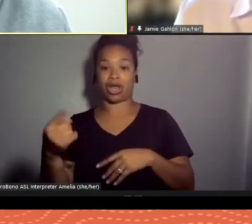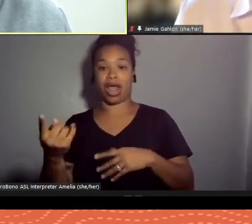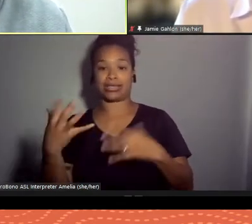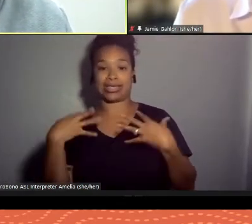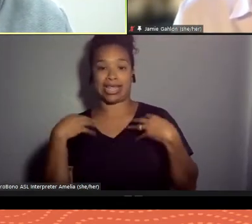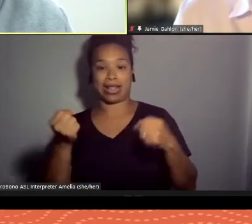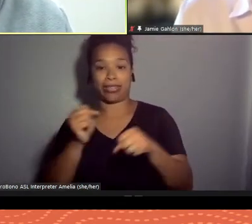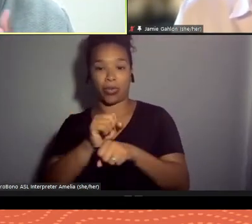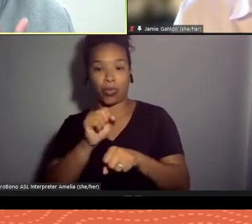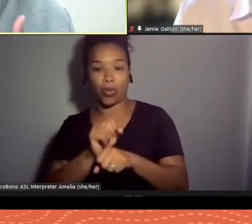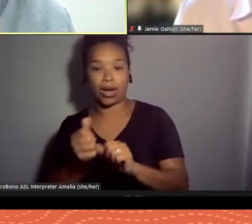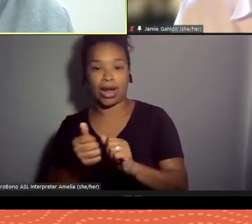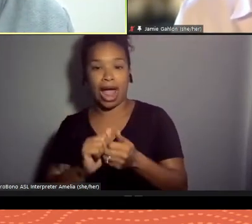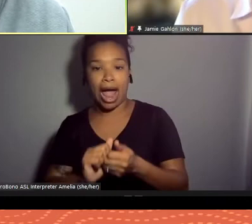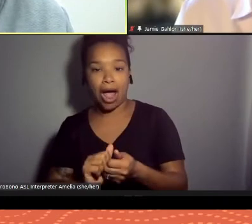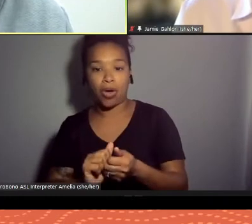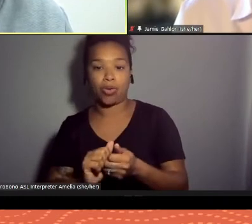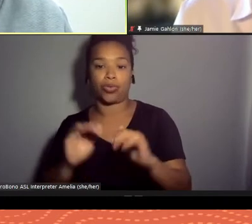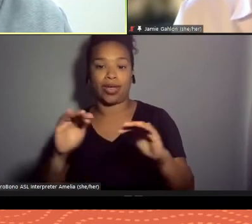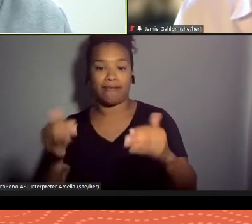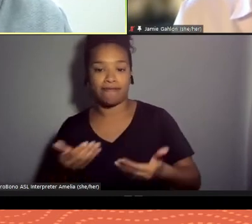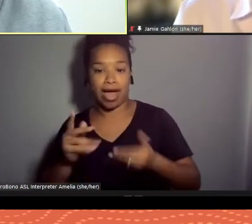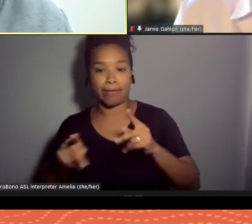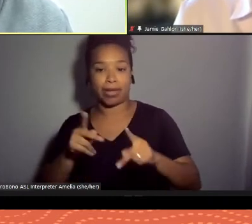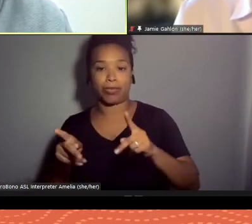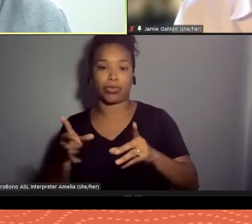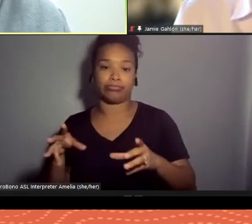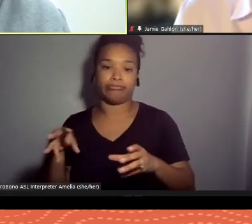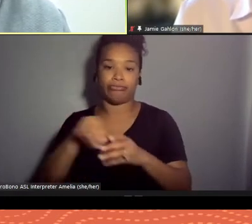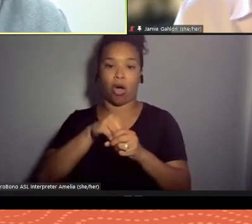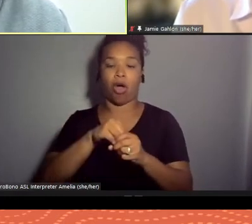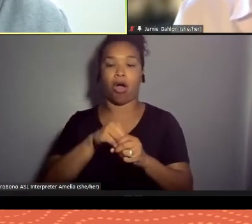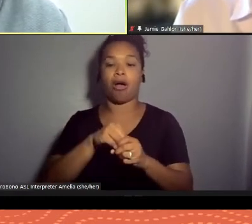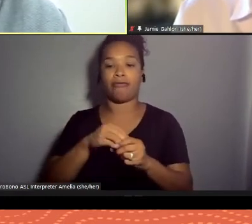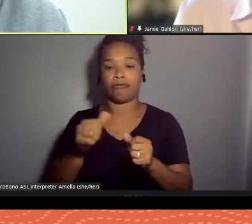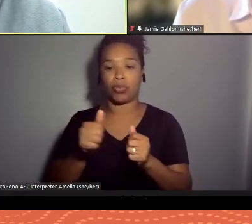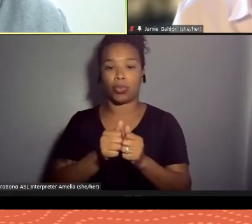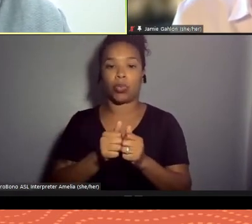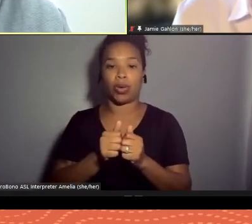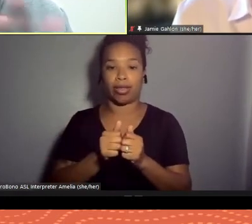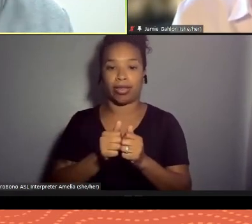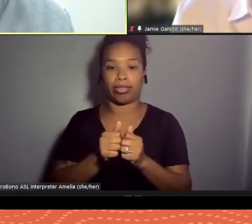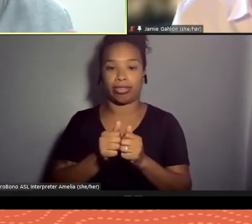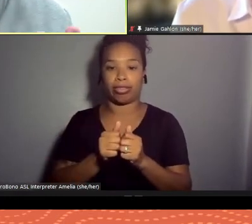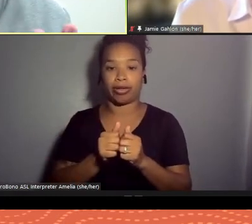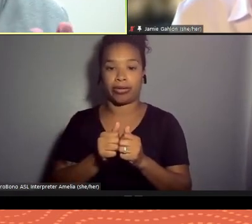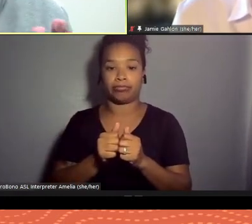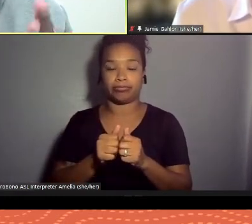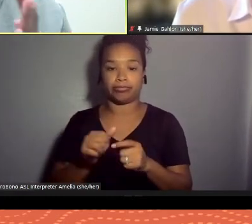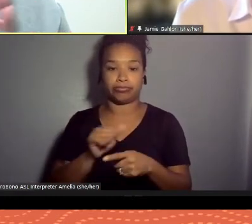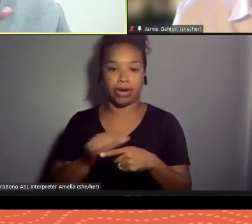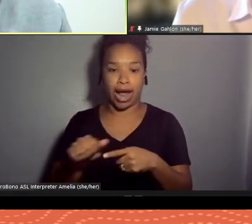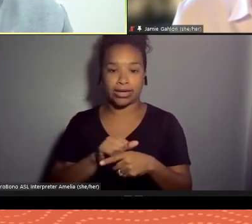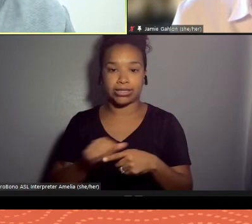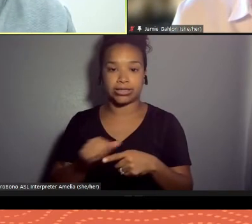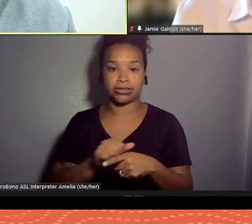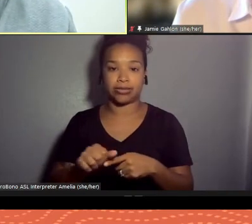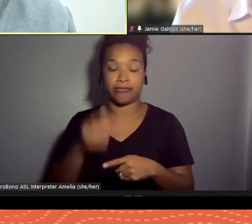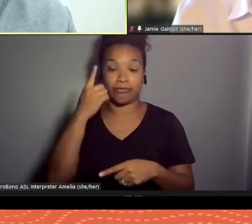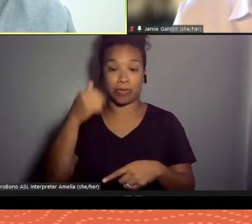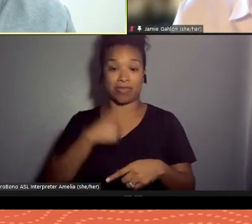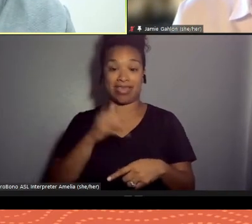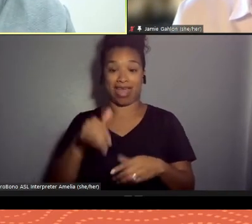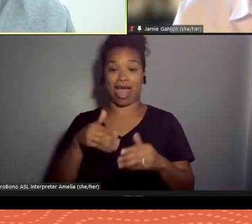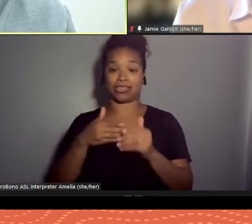your institutions to actually engage in the practices that they're helping other people to strengthen? For me, that's directing. So thank you